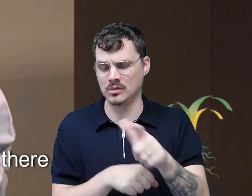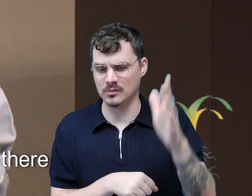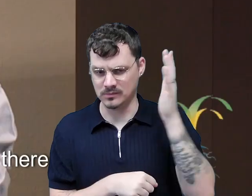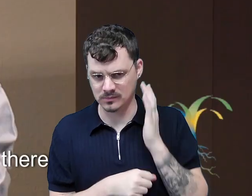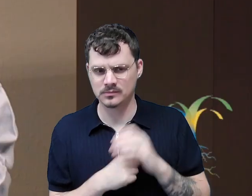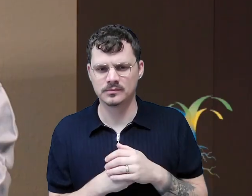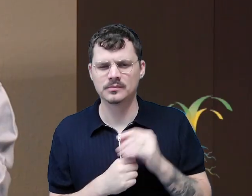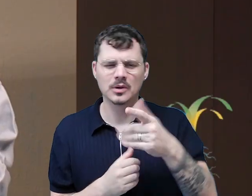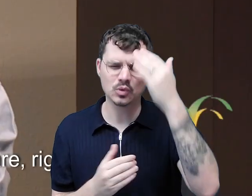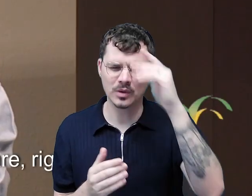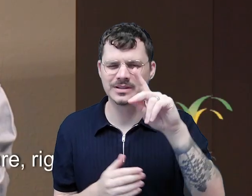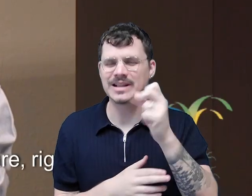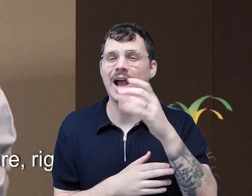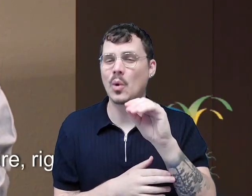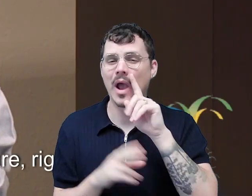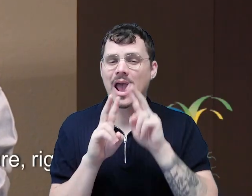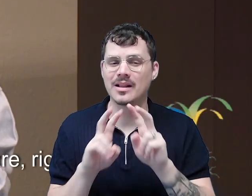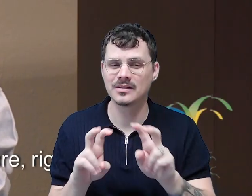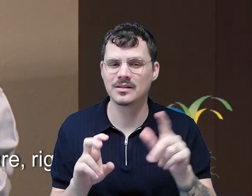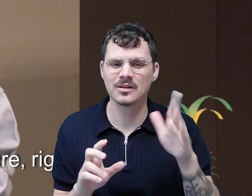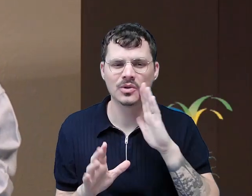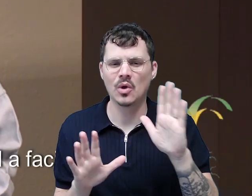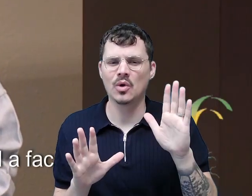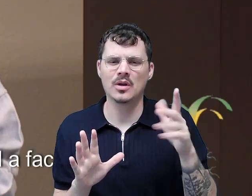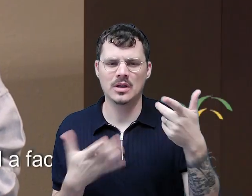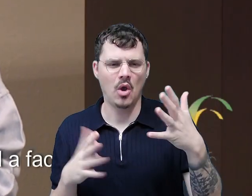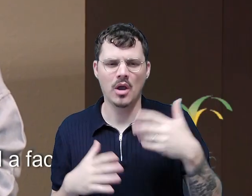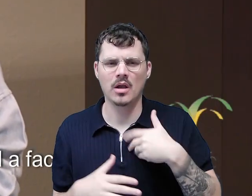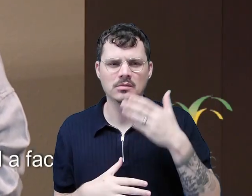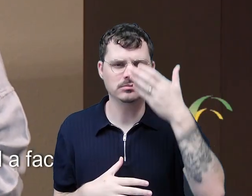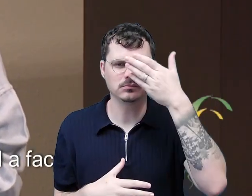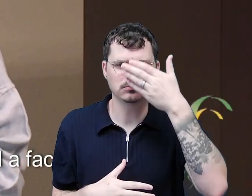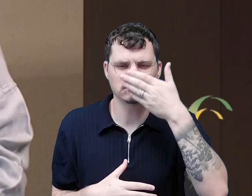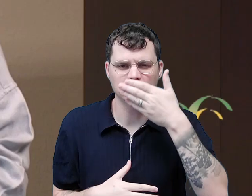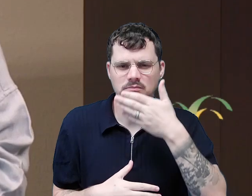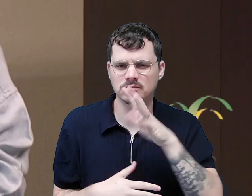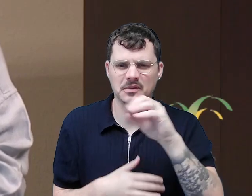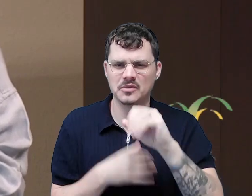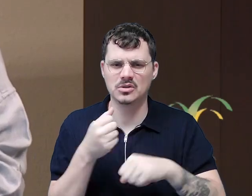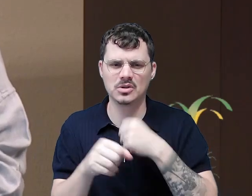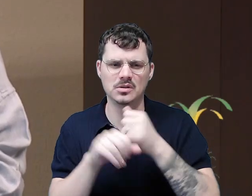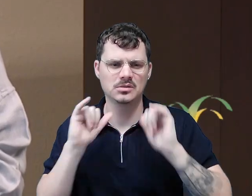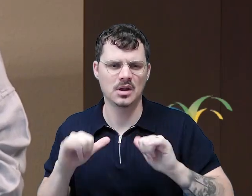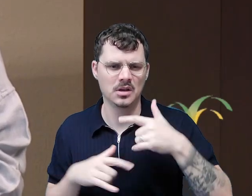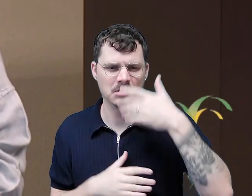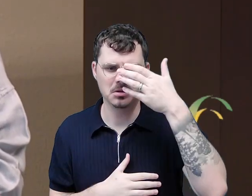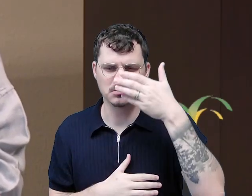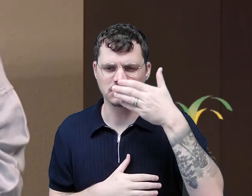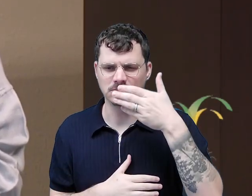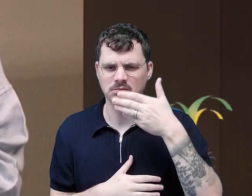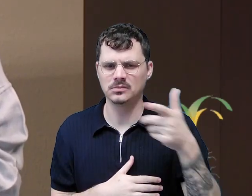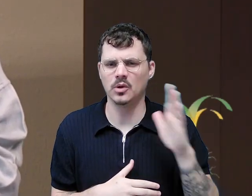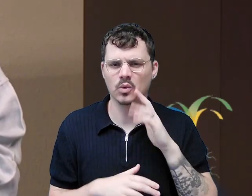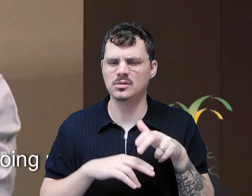on faculty there. And you know how psychoanalysts are, right? These Freudian guys, he hadn't had a facial expression in 50 years. I'm quite sure of